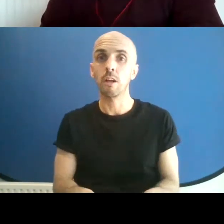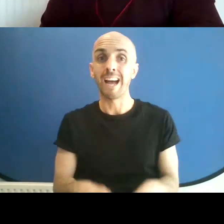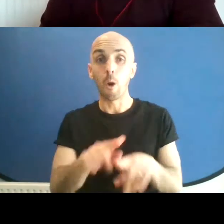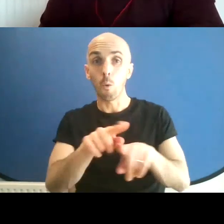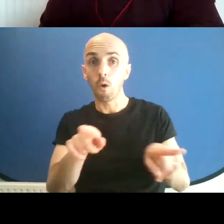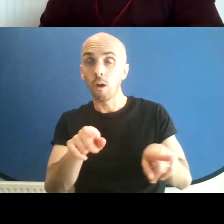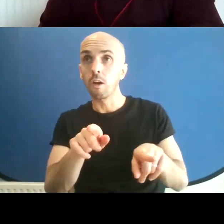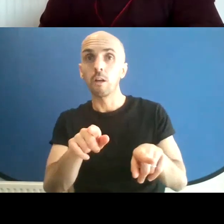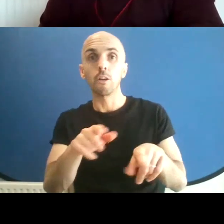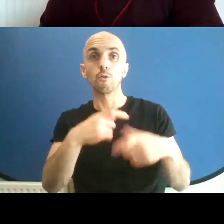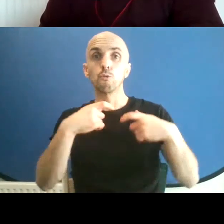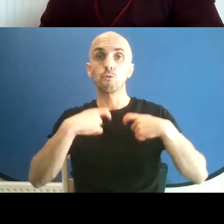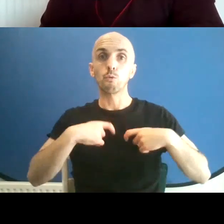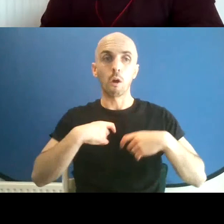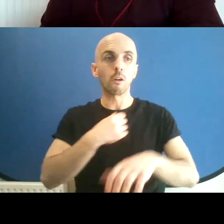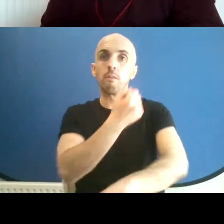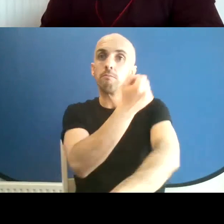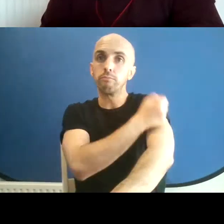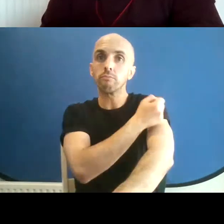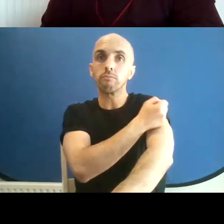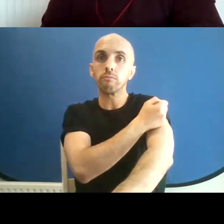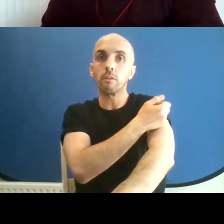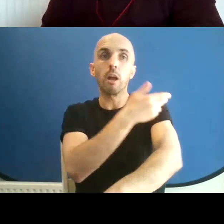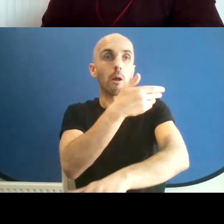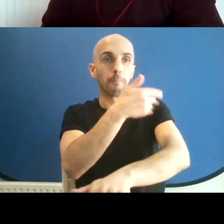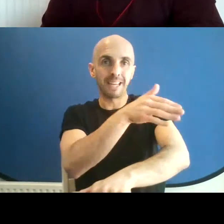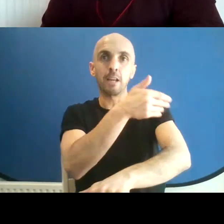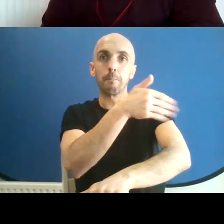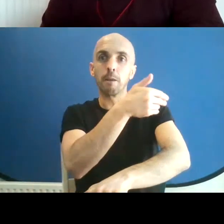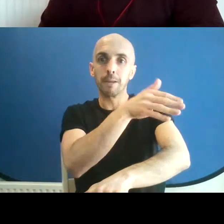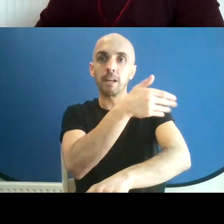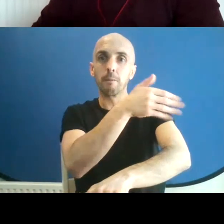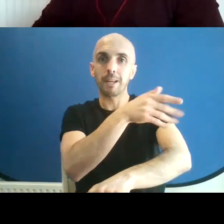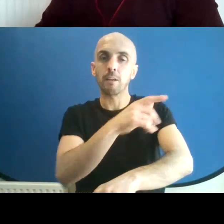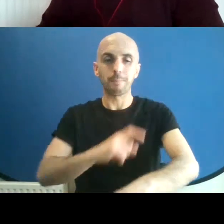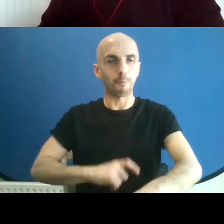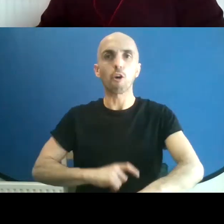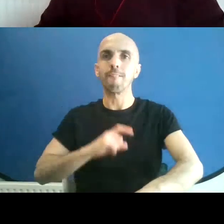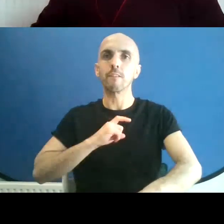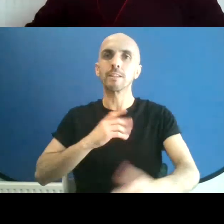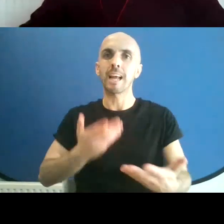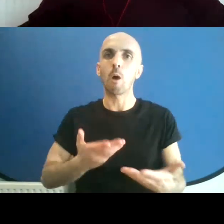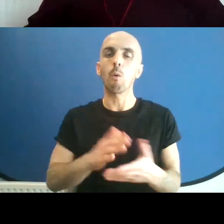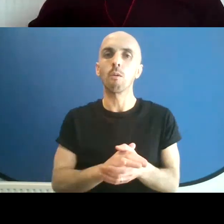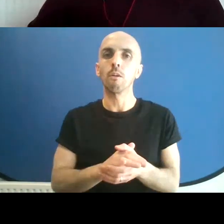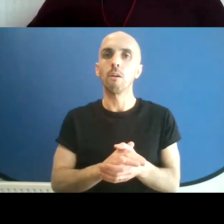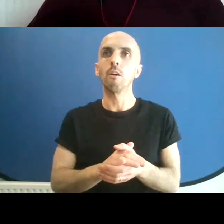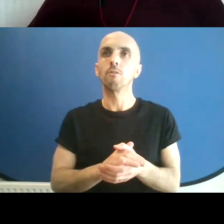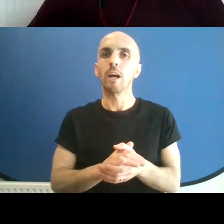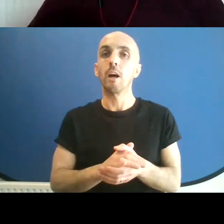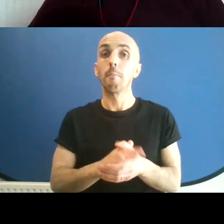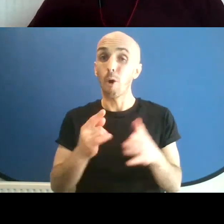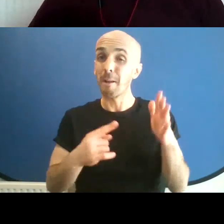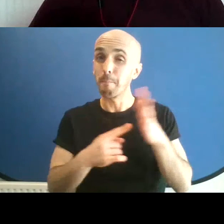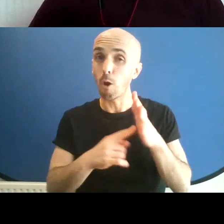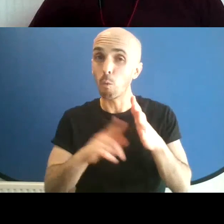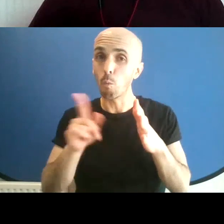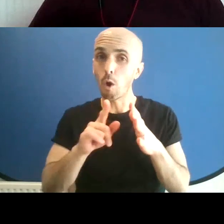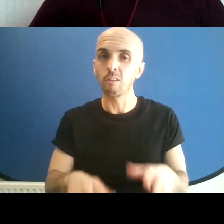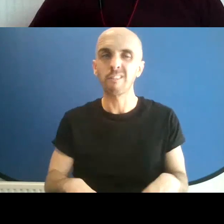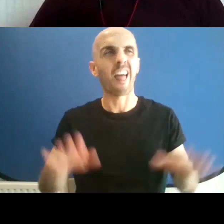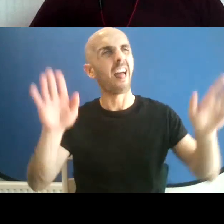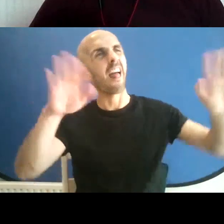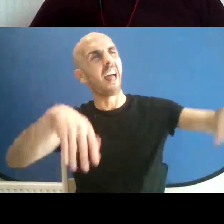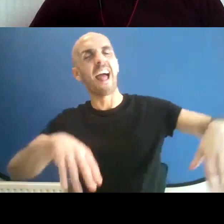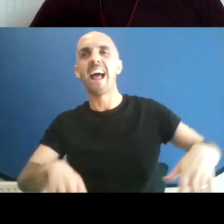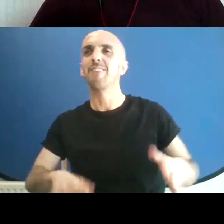vaccine. But we also had a little talk about how it was important not to let your guard down, because